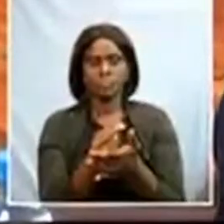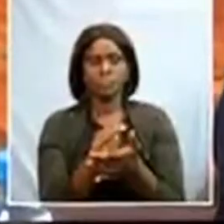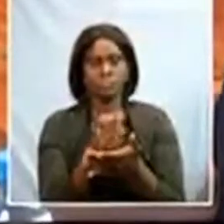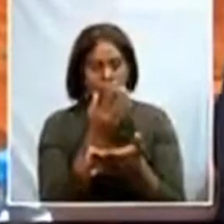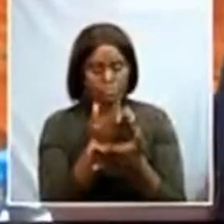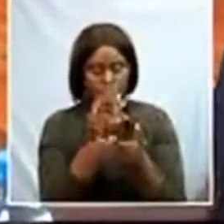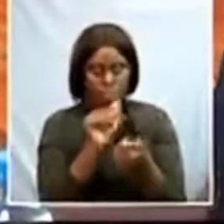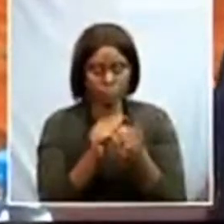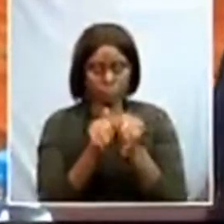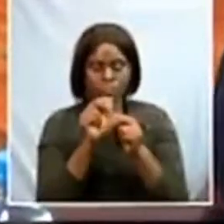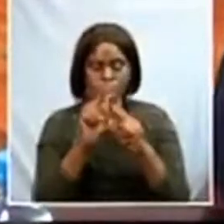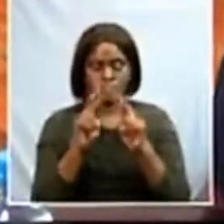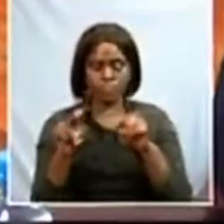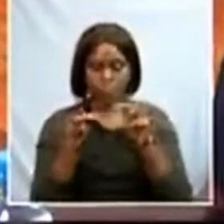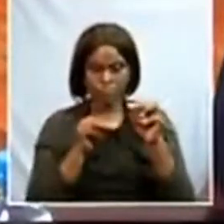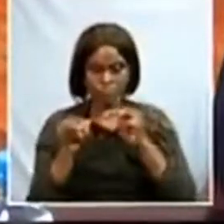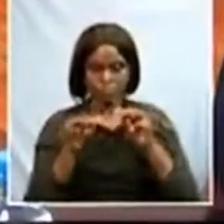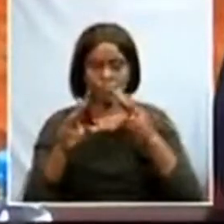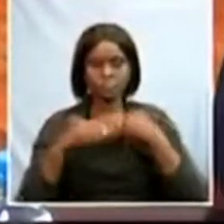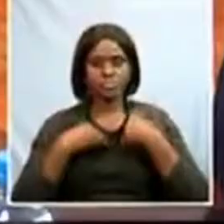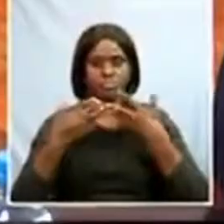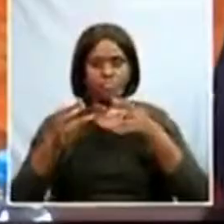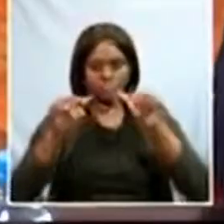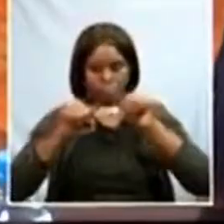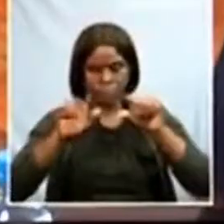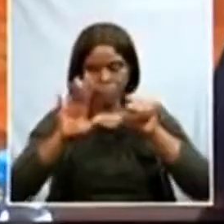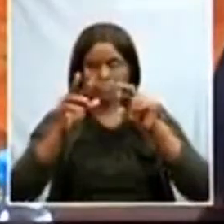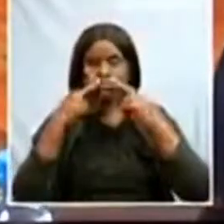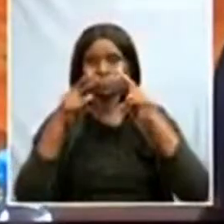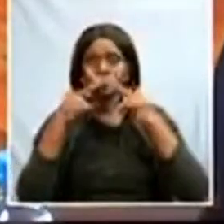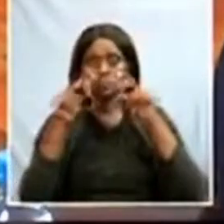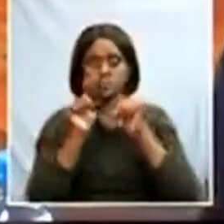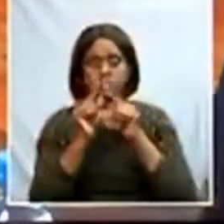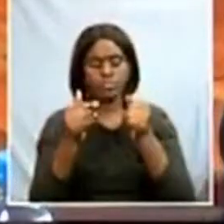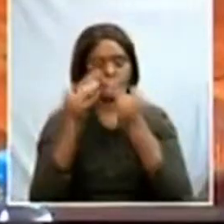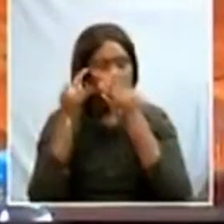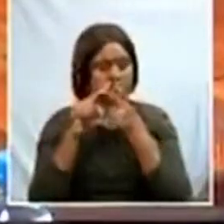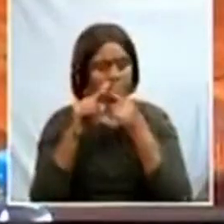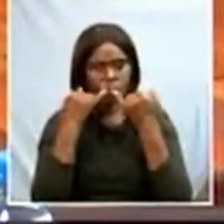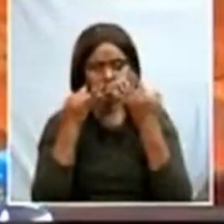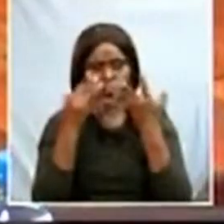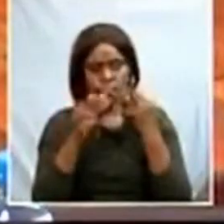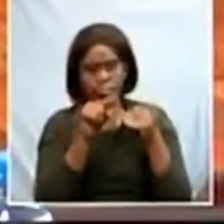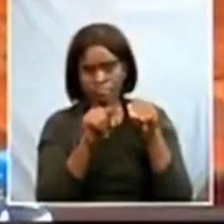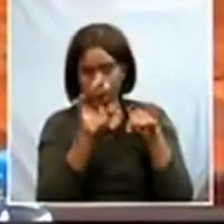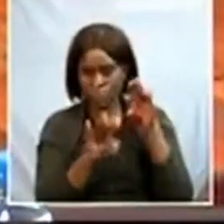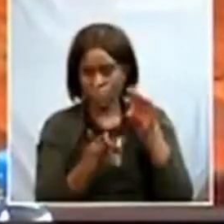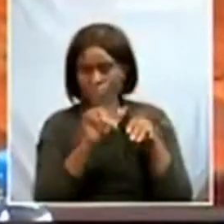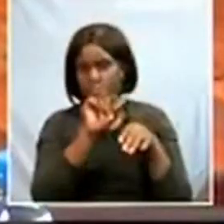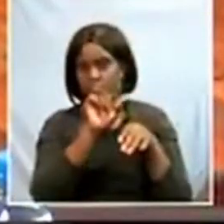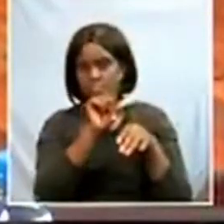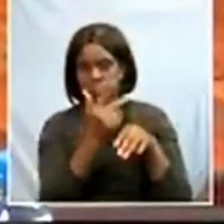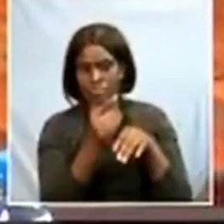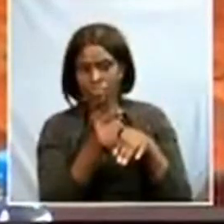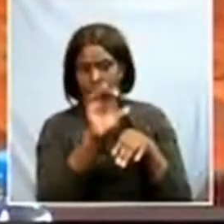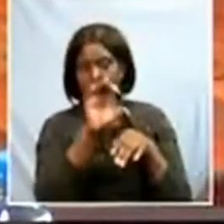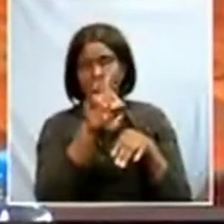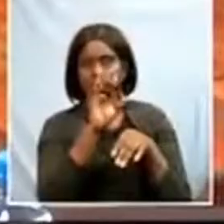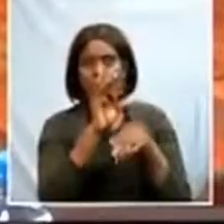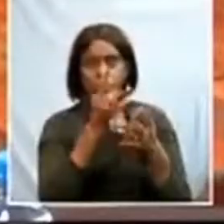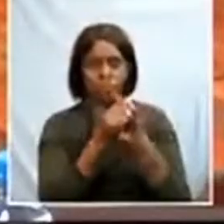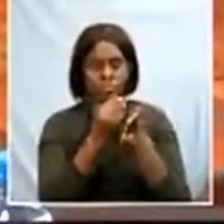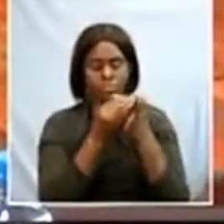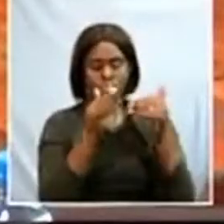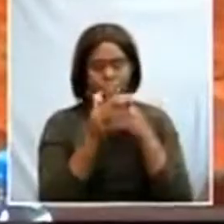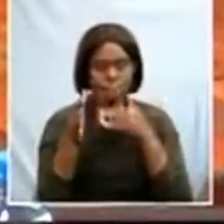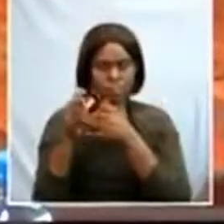Cause of query, Chair, management acknowledges the auditor's findings and wish to state that the balance of 2023 CDF funding